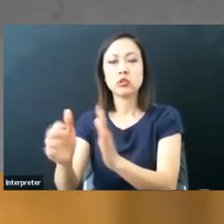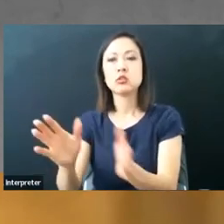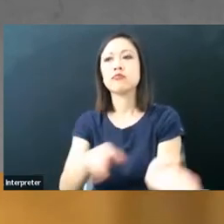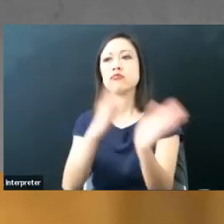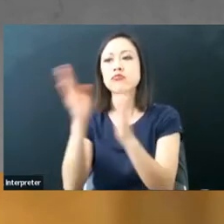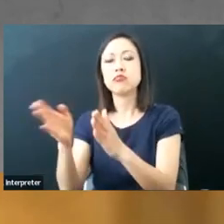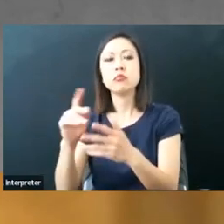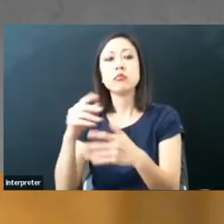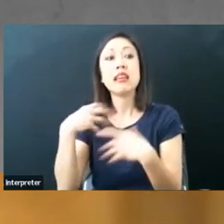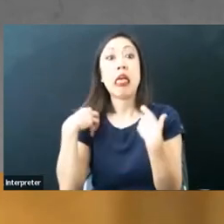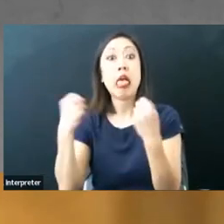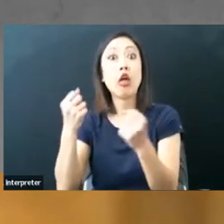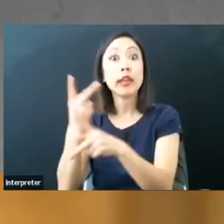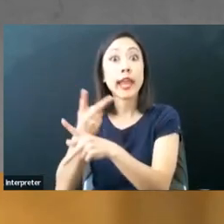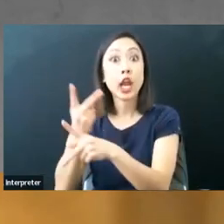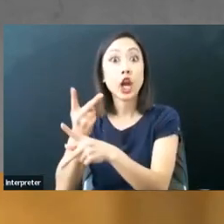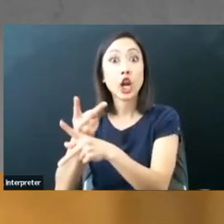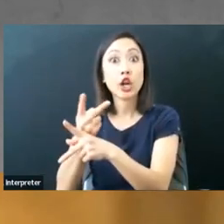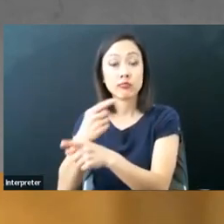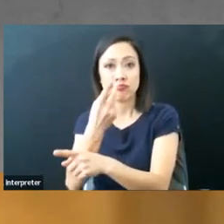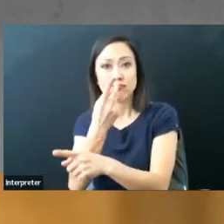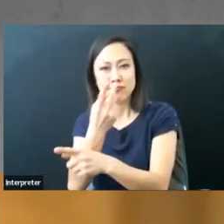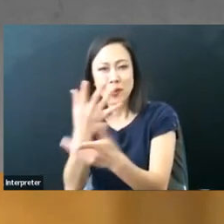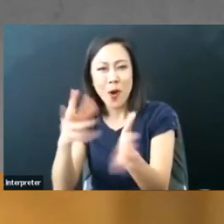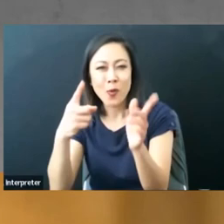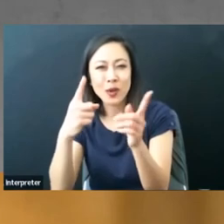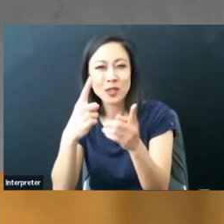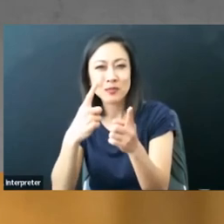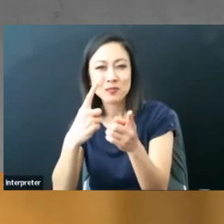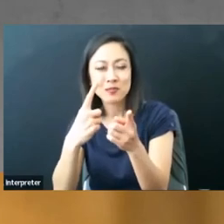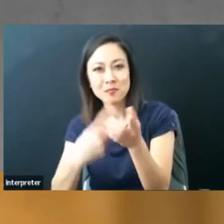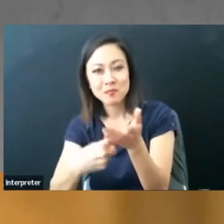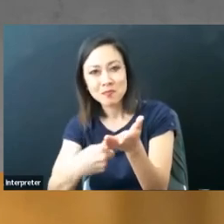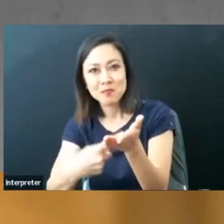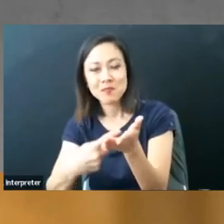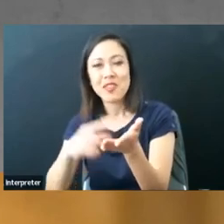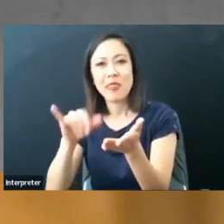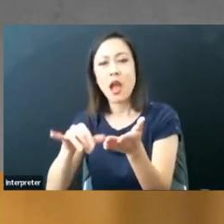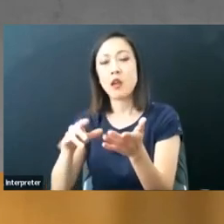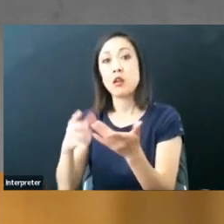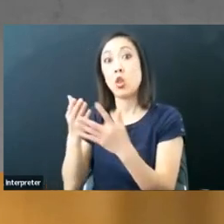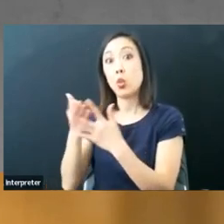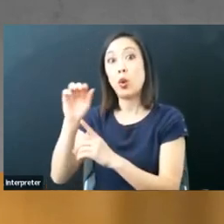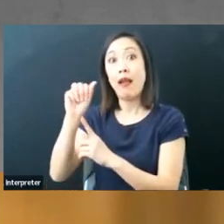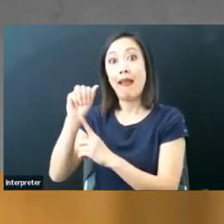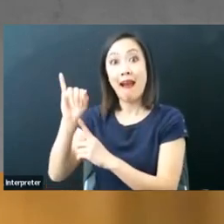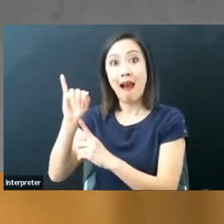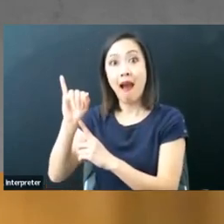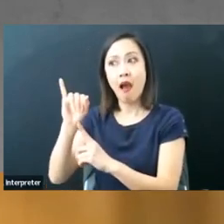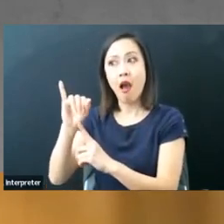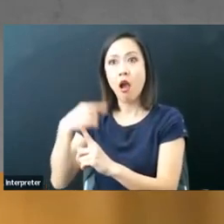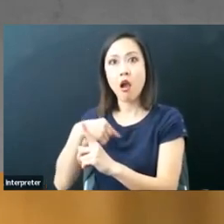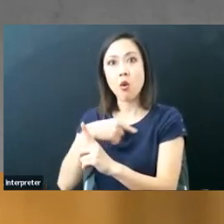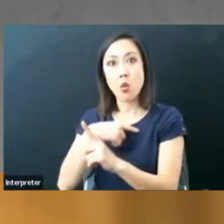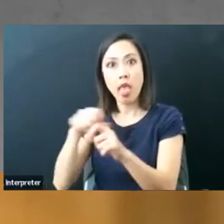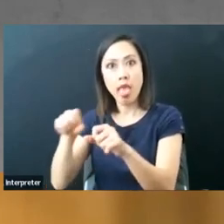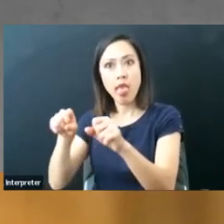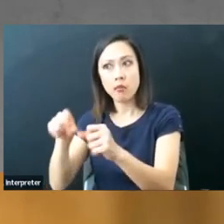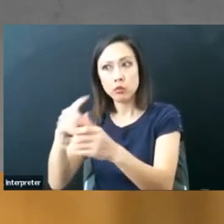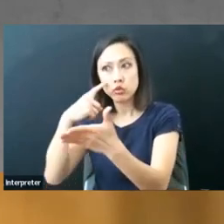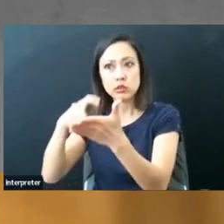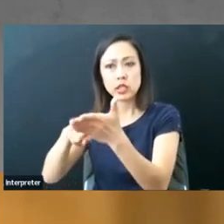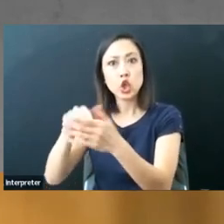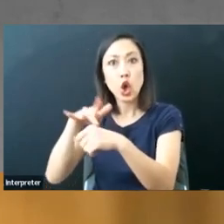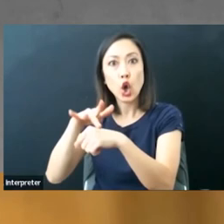have spoken about, you know, mm-hmm. as an example, through AI, we are able to detect early